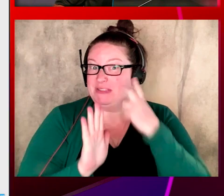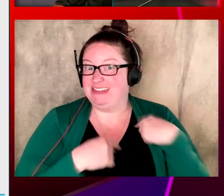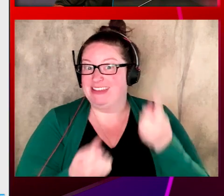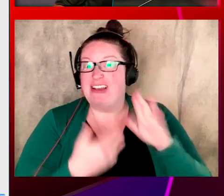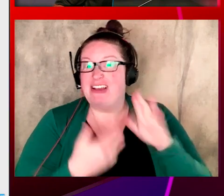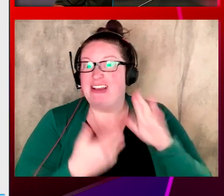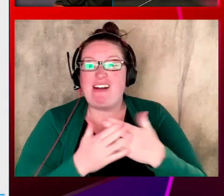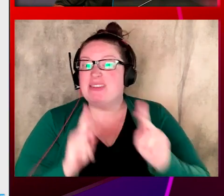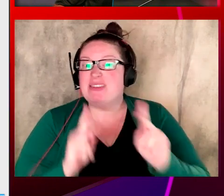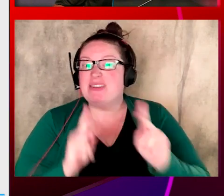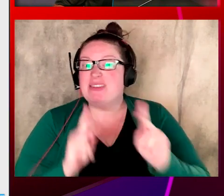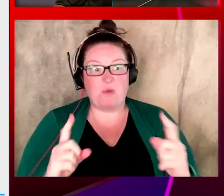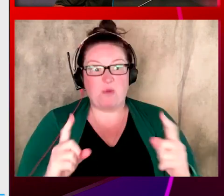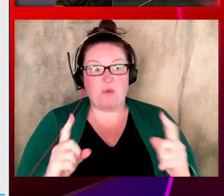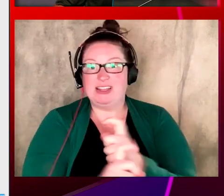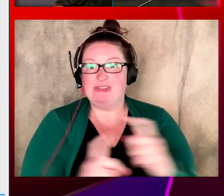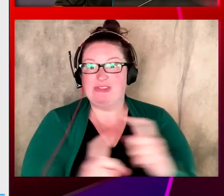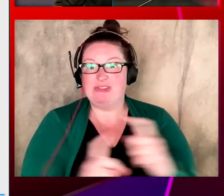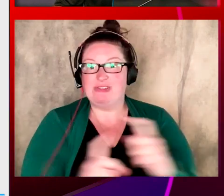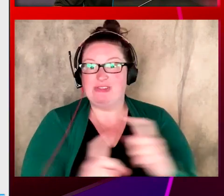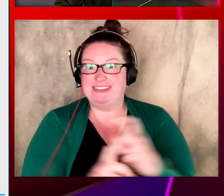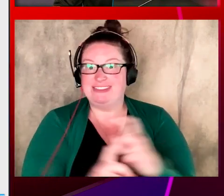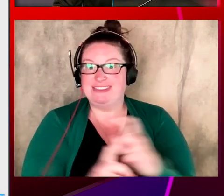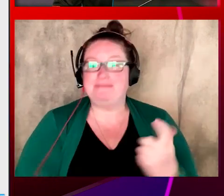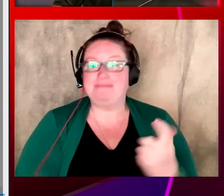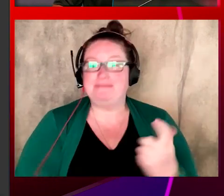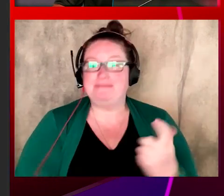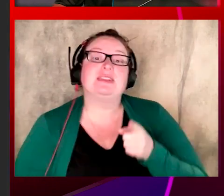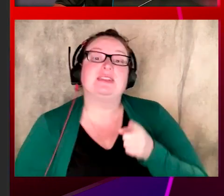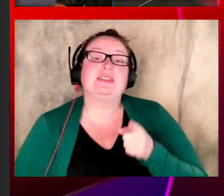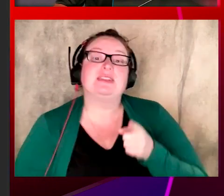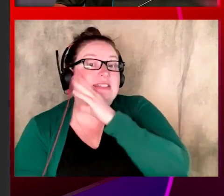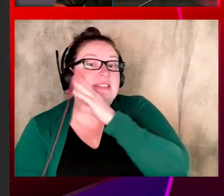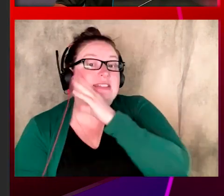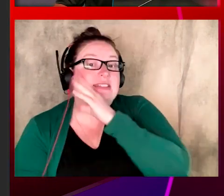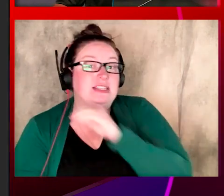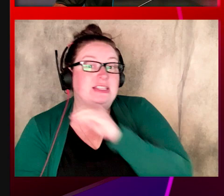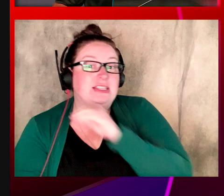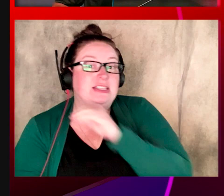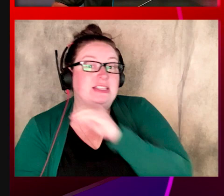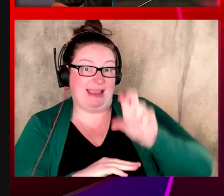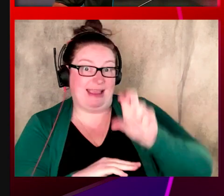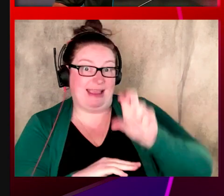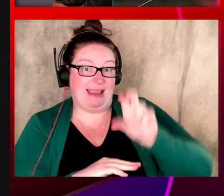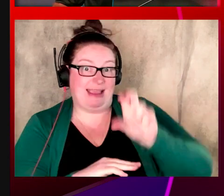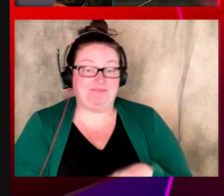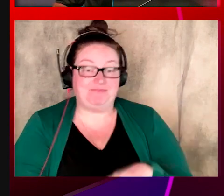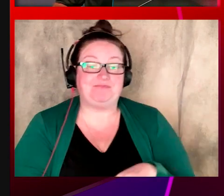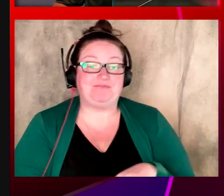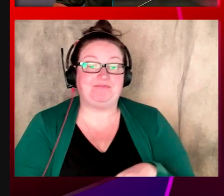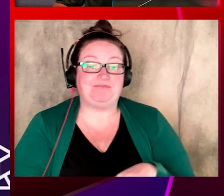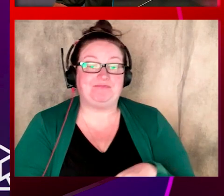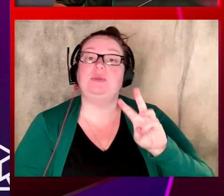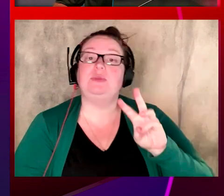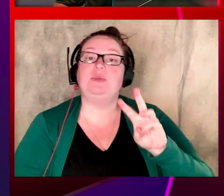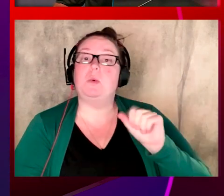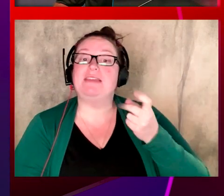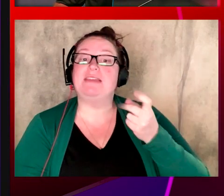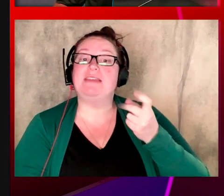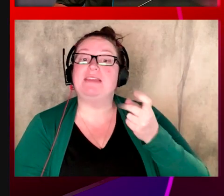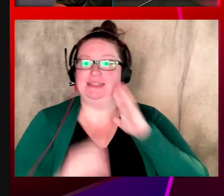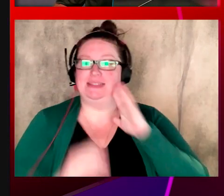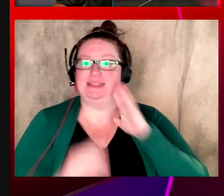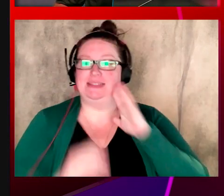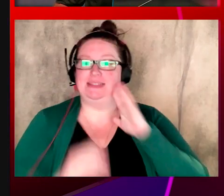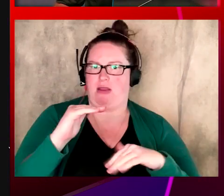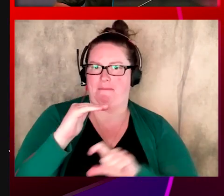I promise I have this... OK, so here's the simulation stack as we see it. All right, so Weaver is at the very bottom. We